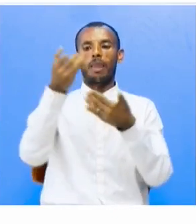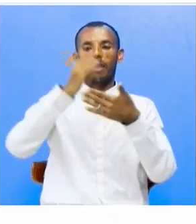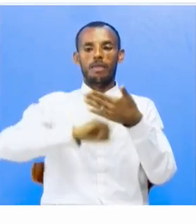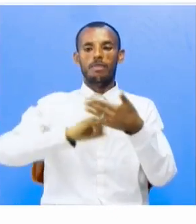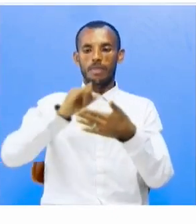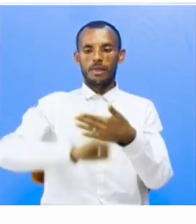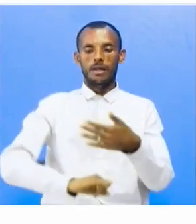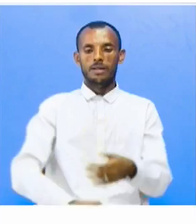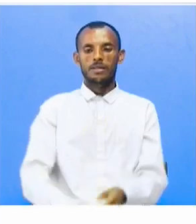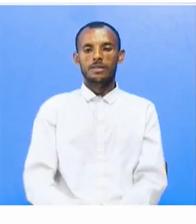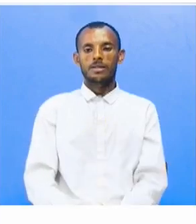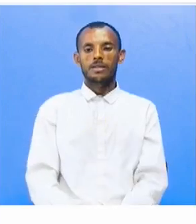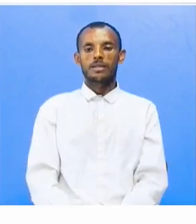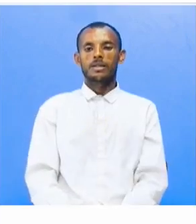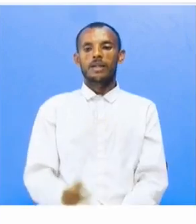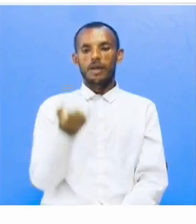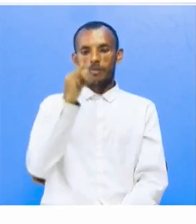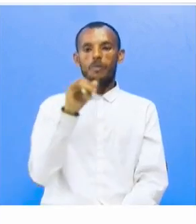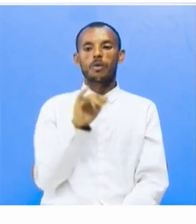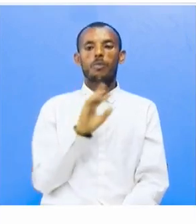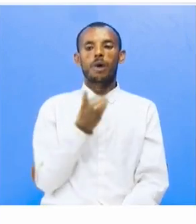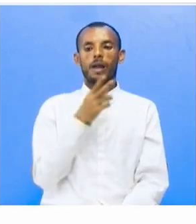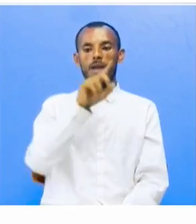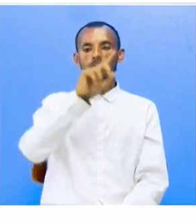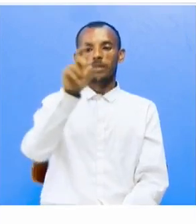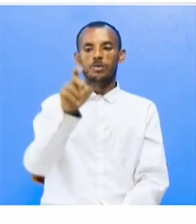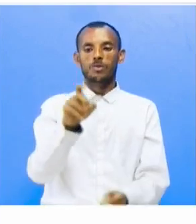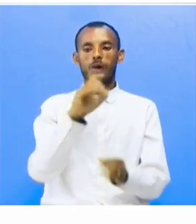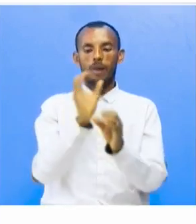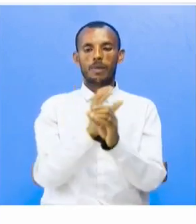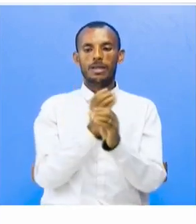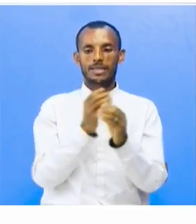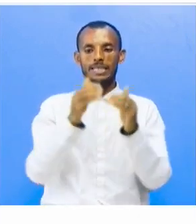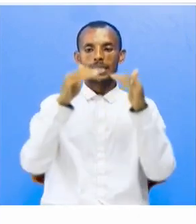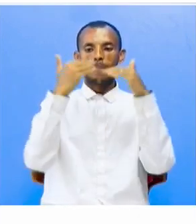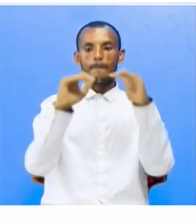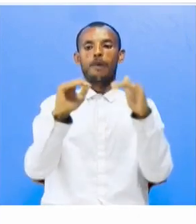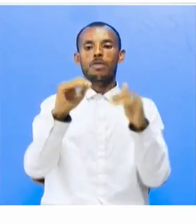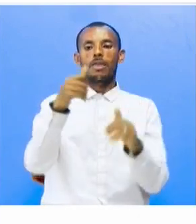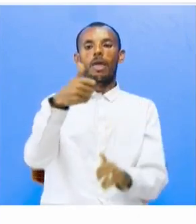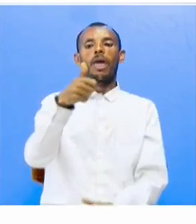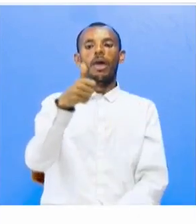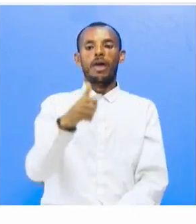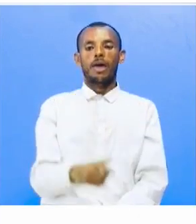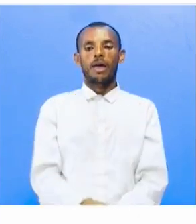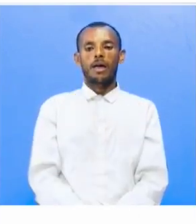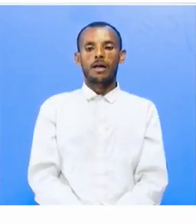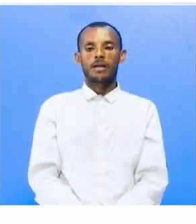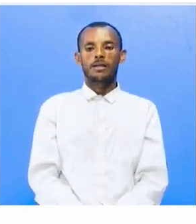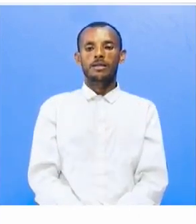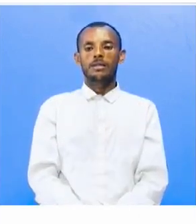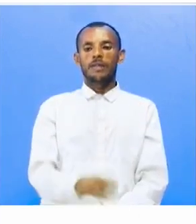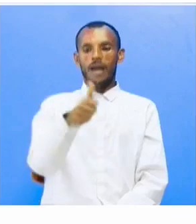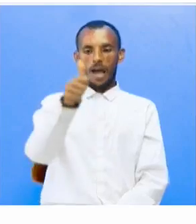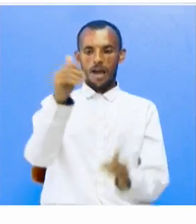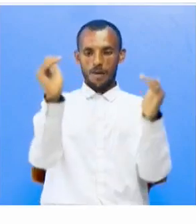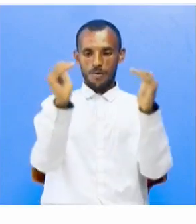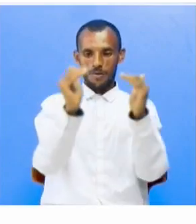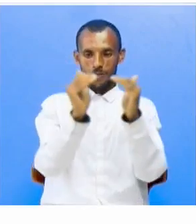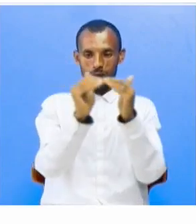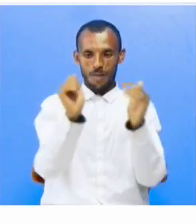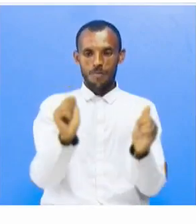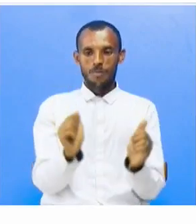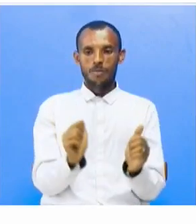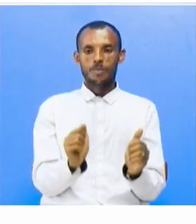interest. And if we are asked to calculate the amount, as we said earlier, the amount will be